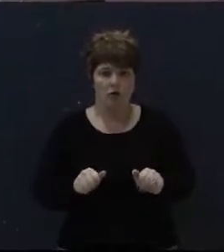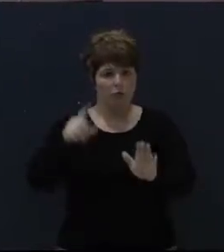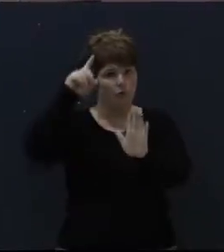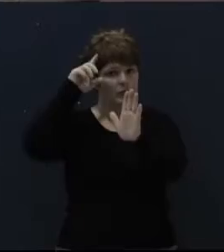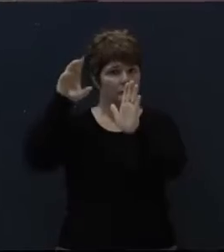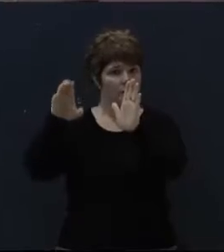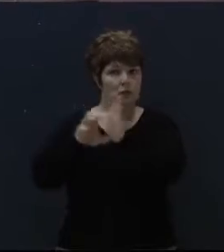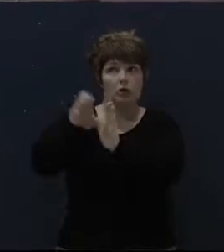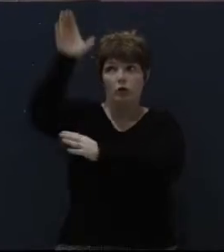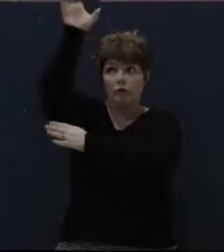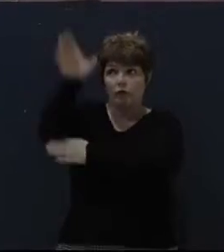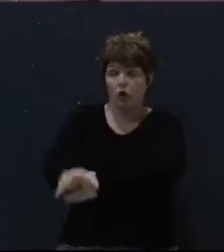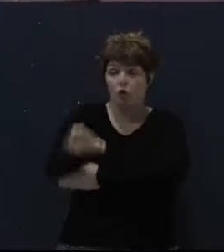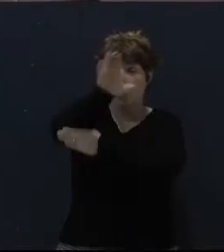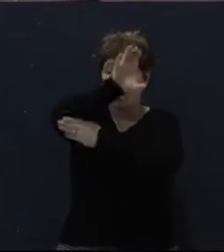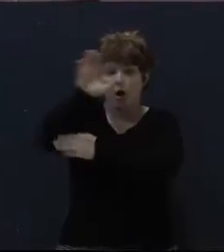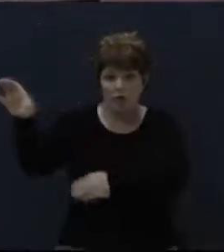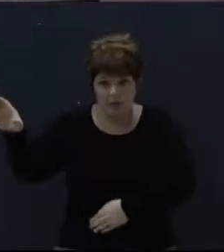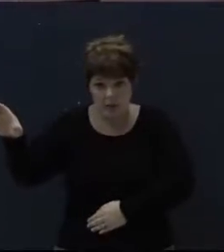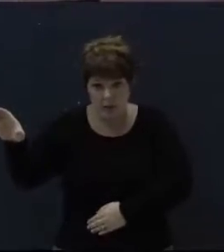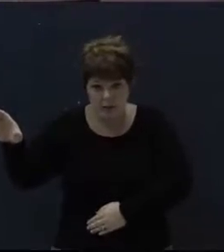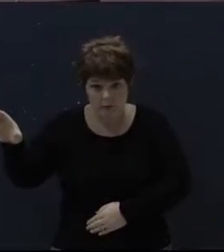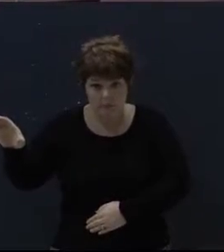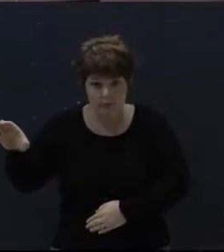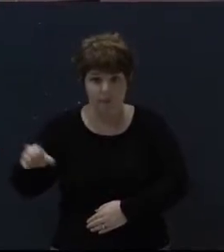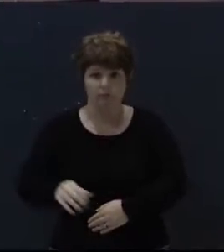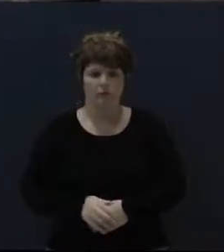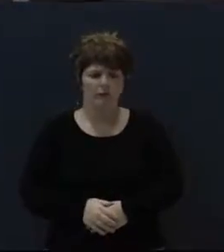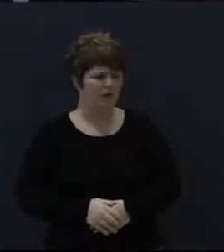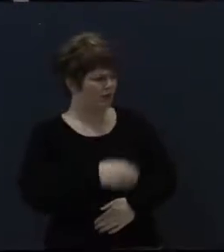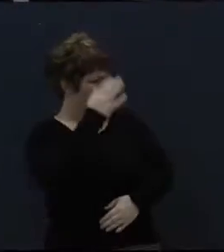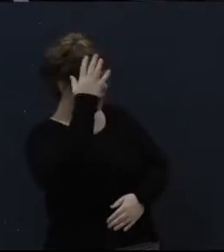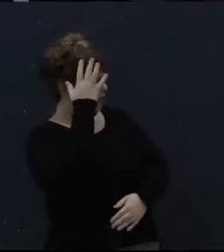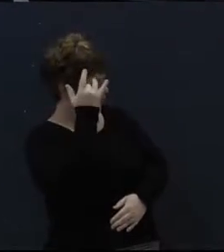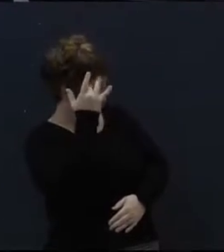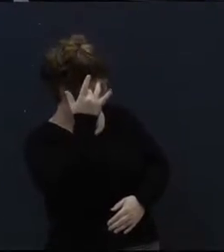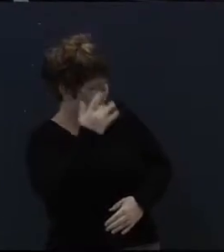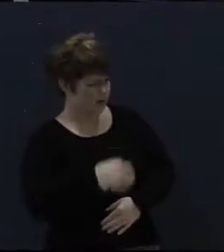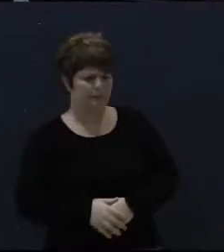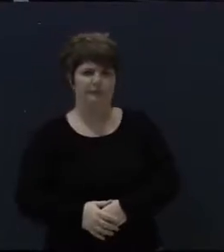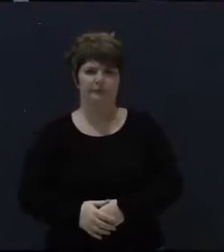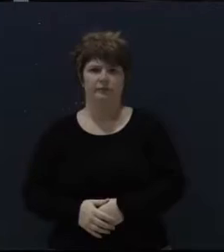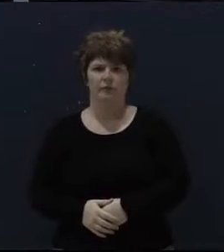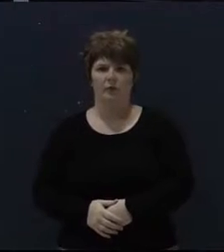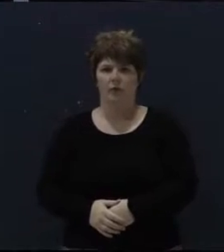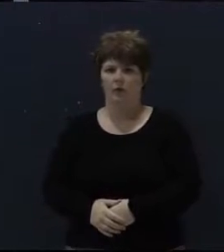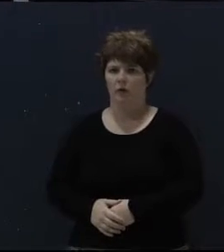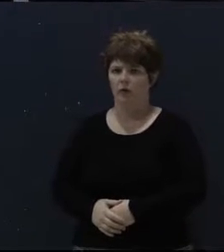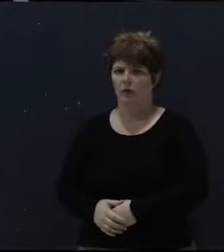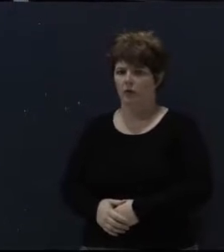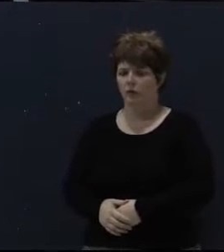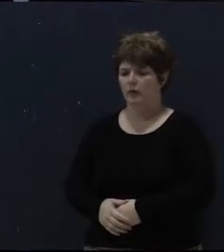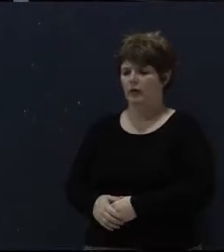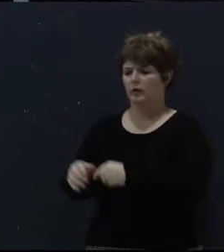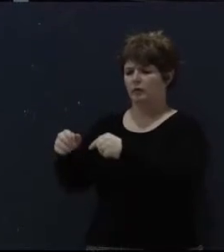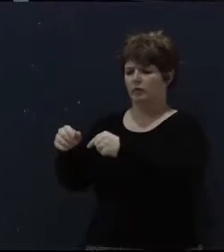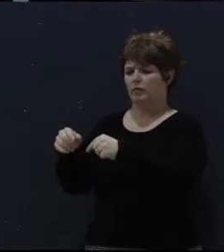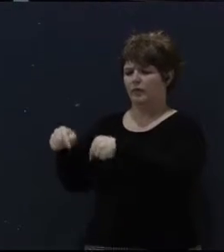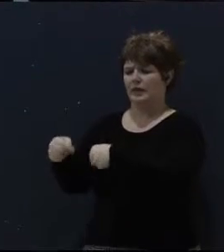of the cross of Calvary. I'm convinced. You say, why are you convinced? Well, it was overlaid with